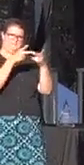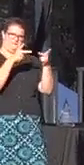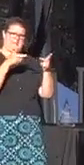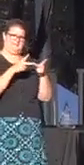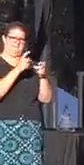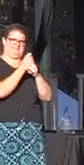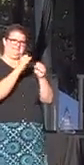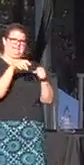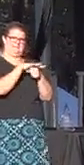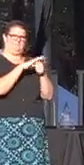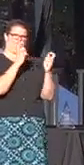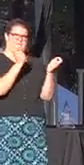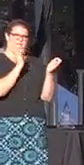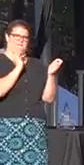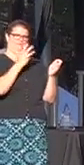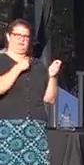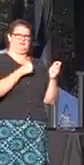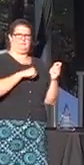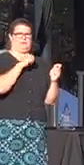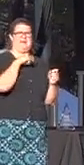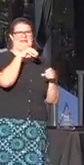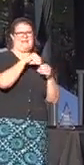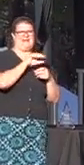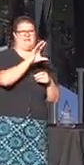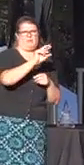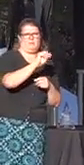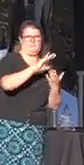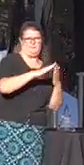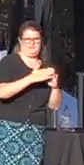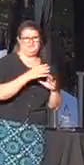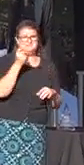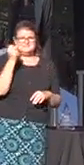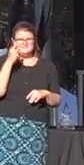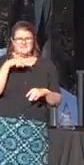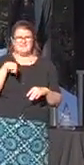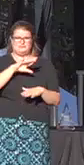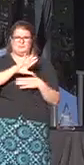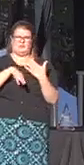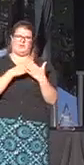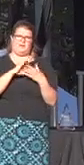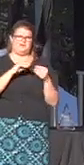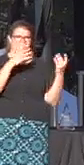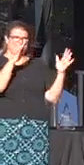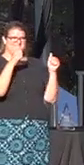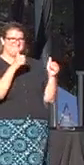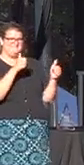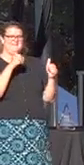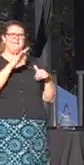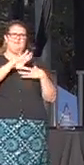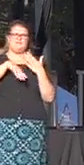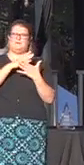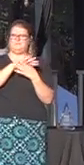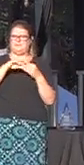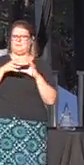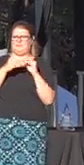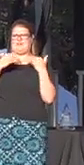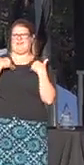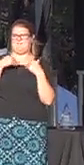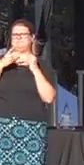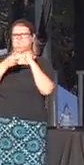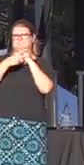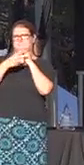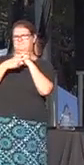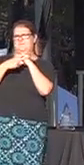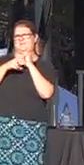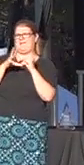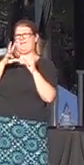pride within their own trans community. And these are actually all stories, these are all stories we have in the archives. These are all